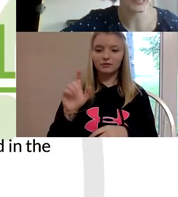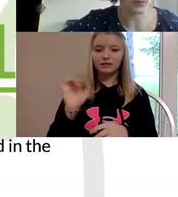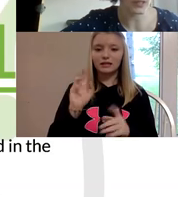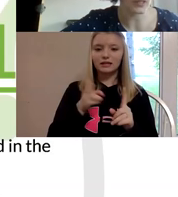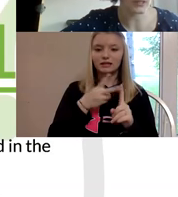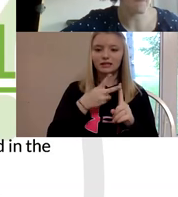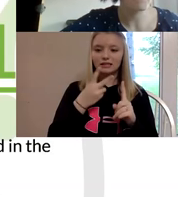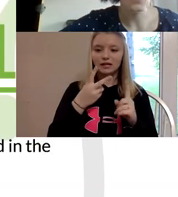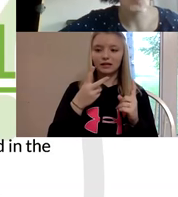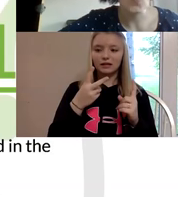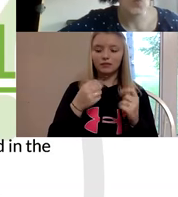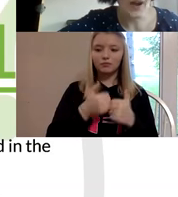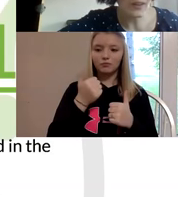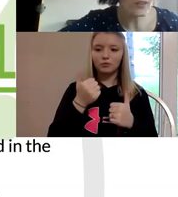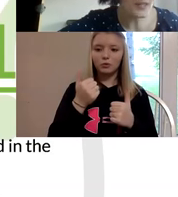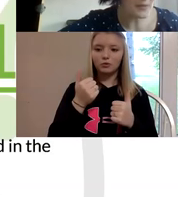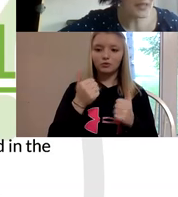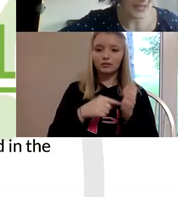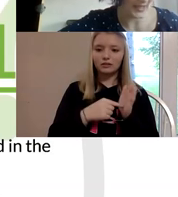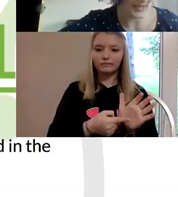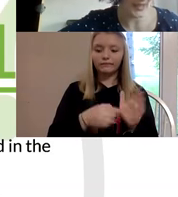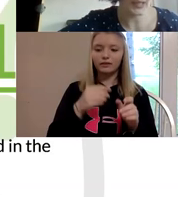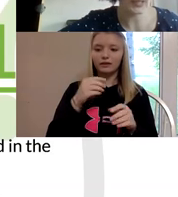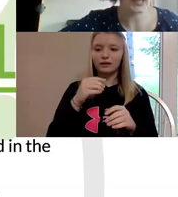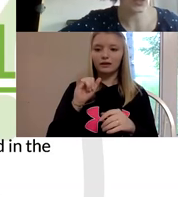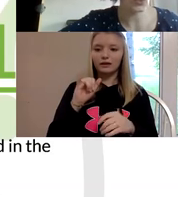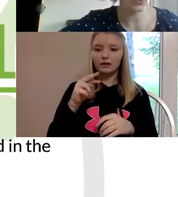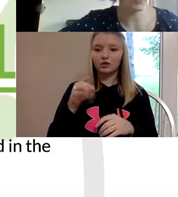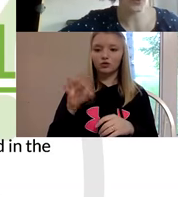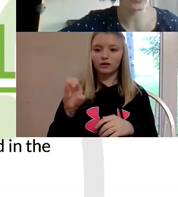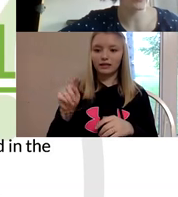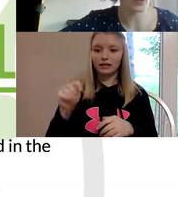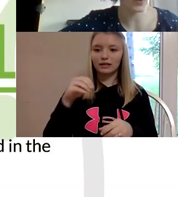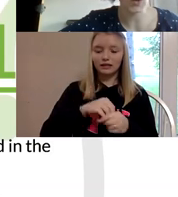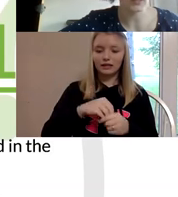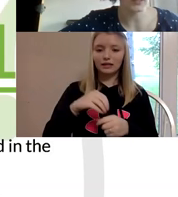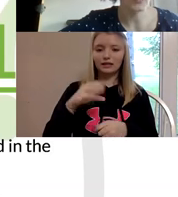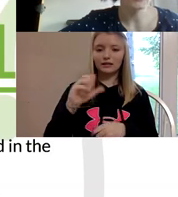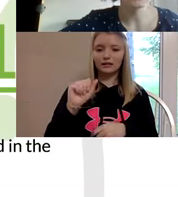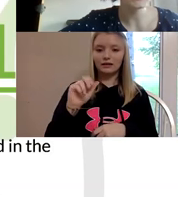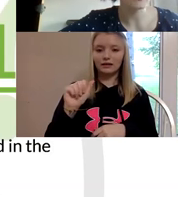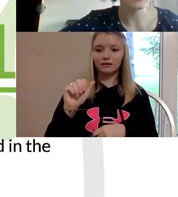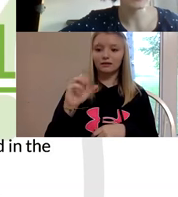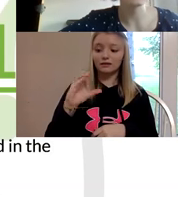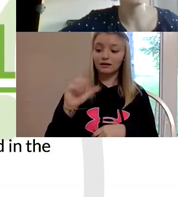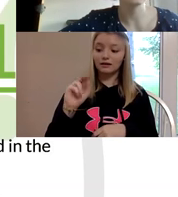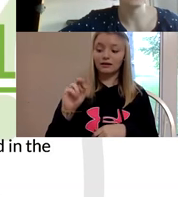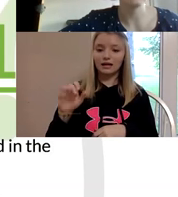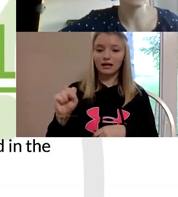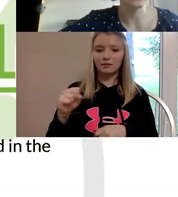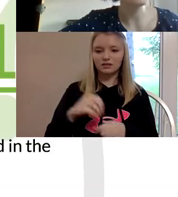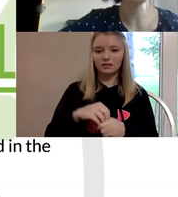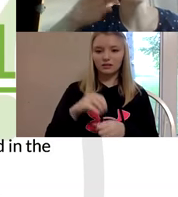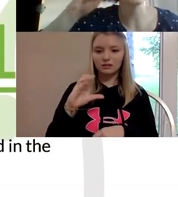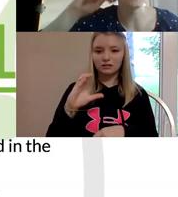of cannabis. While CBD is an essential component of marijuana, CBD is